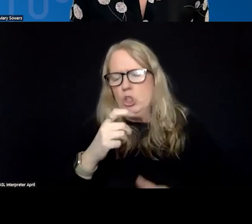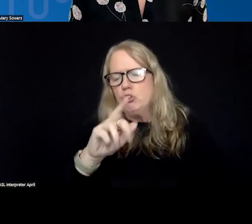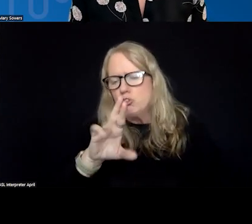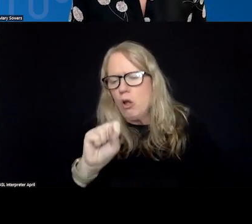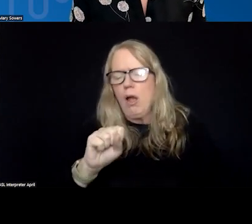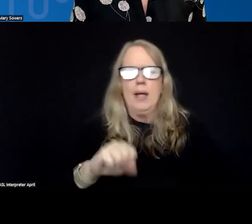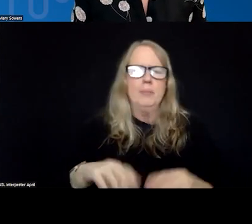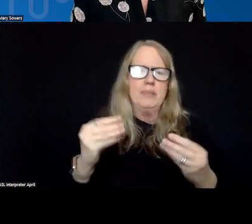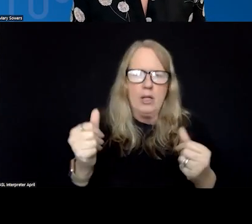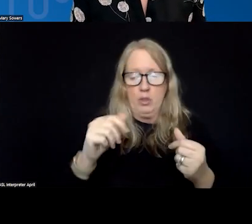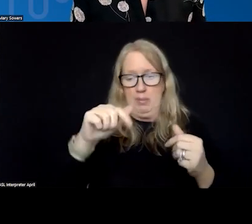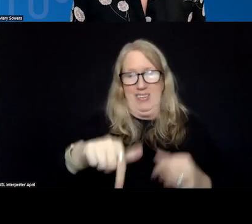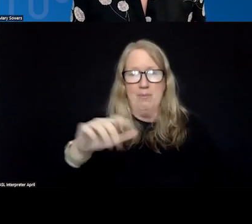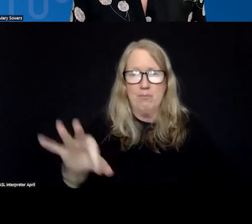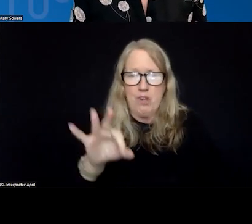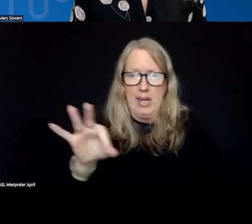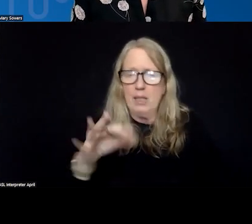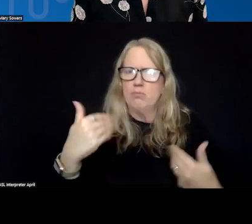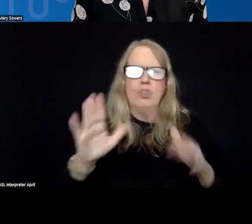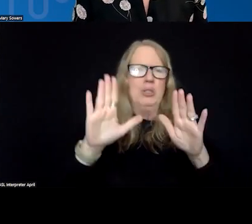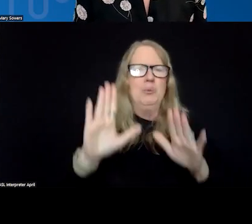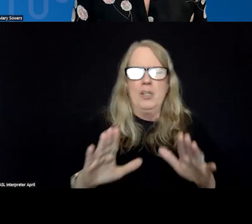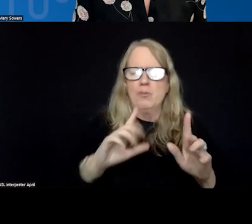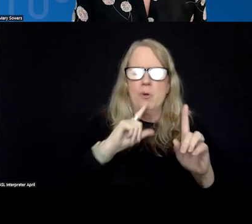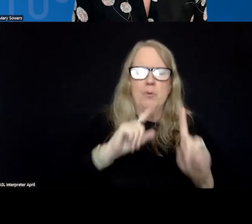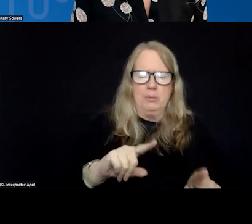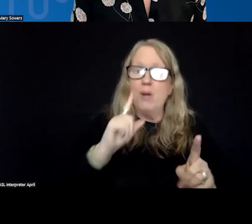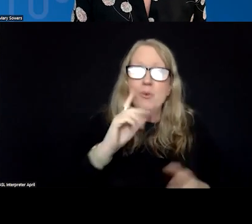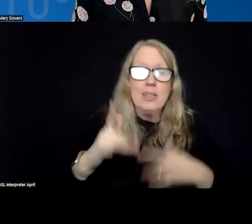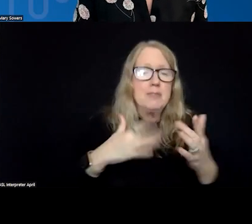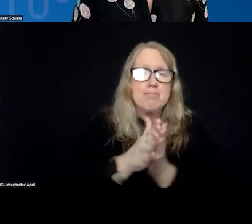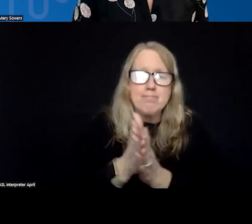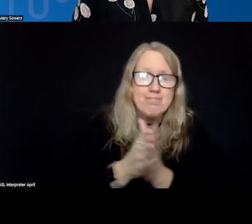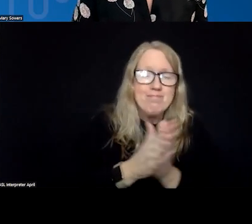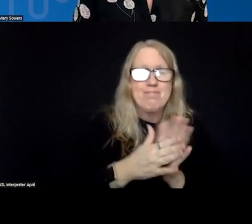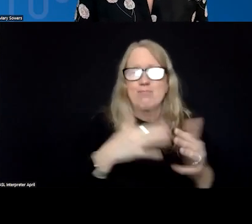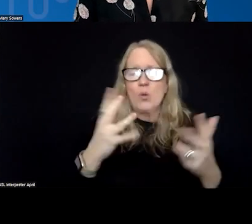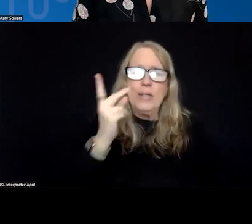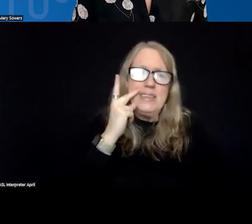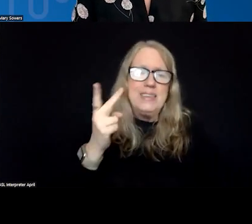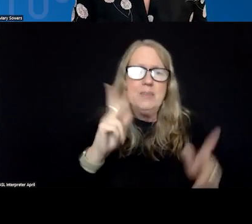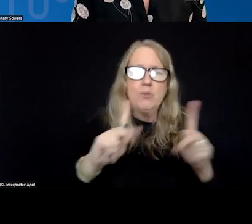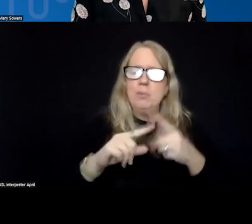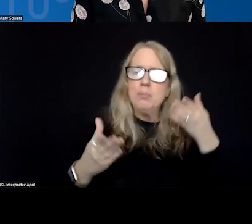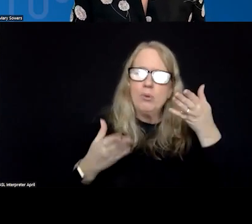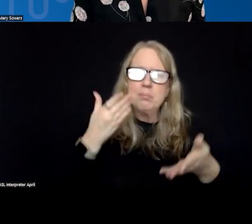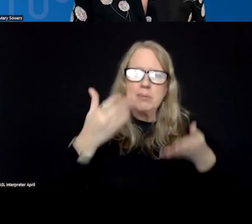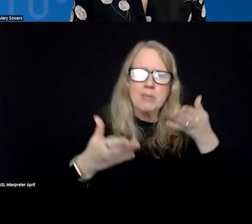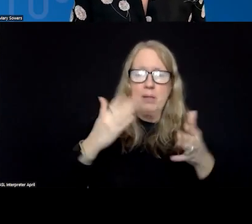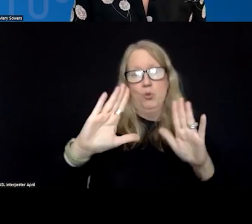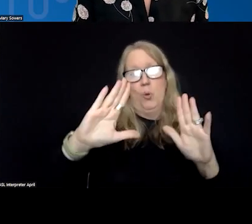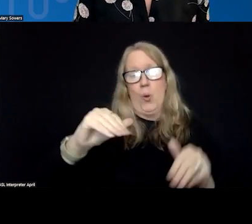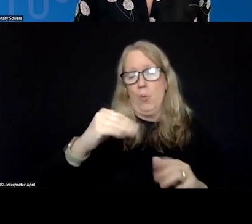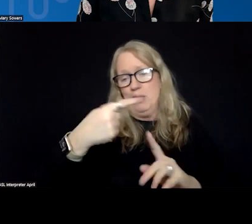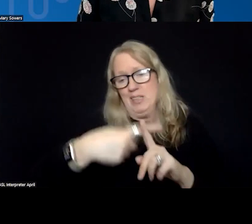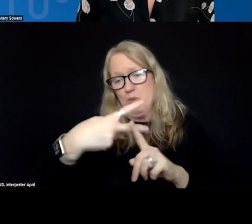Friday, and we've had wonderful responses from states. So we're really anxiously awaiting the submissions and hope to come back in just a few months